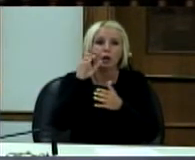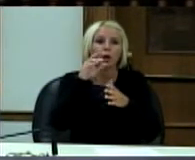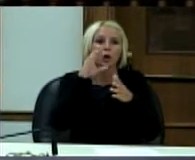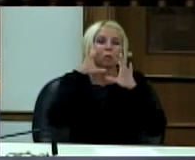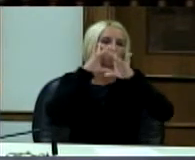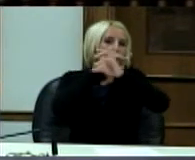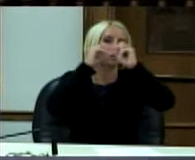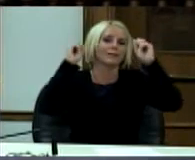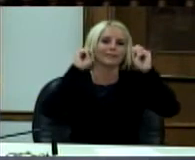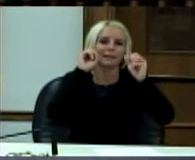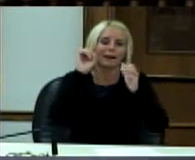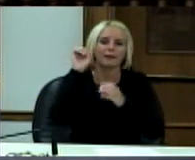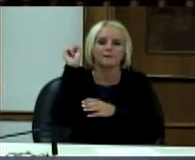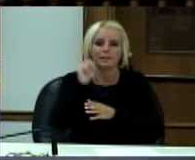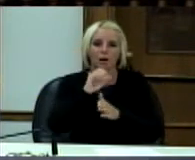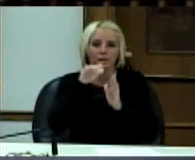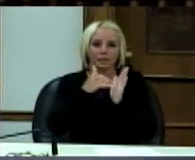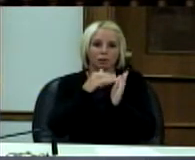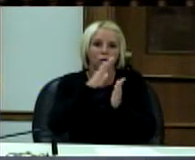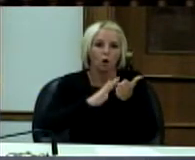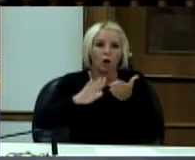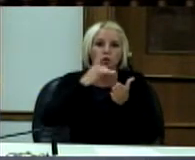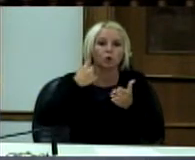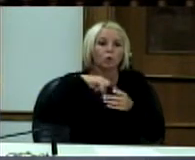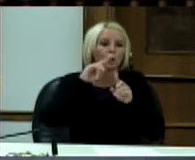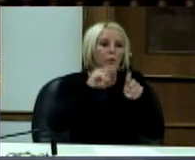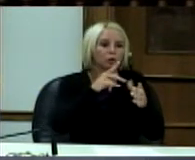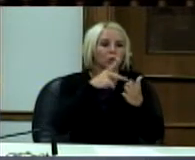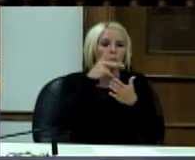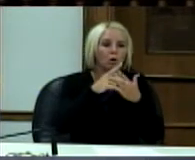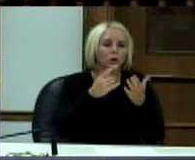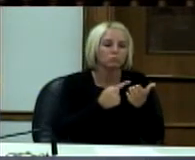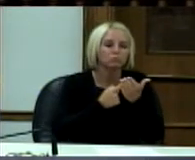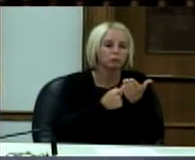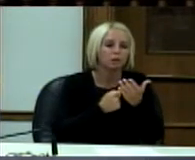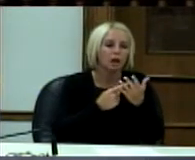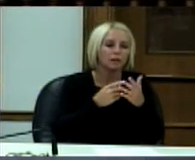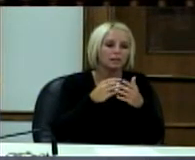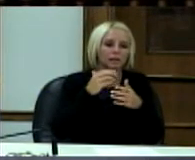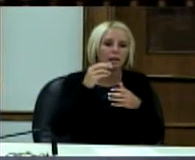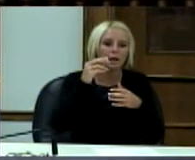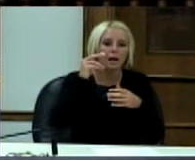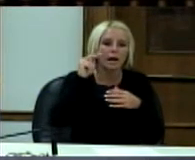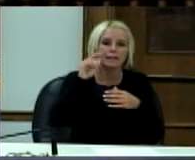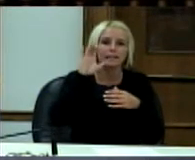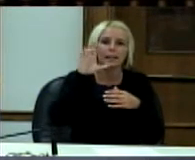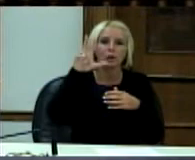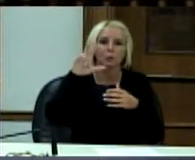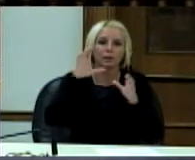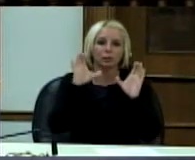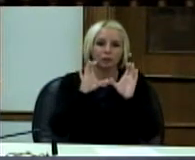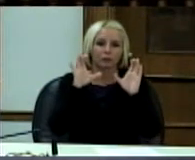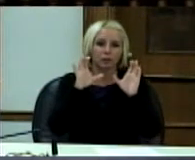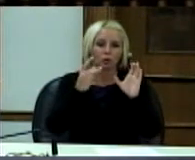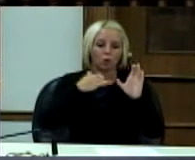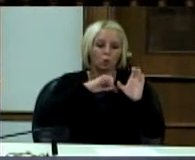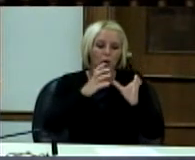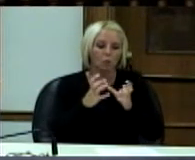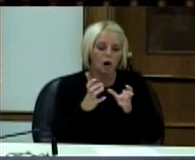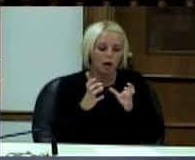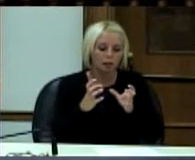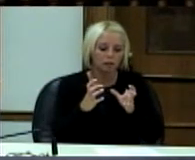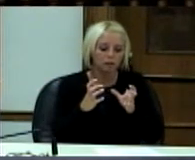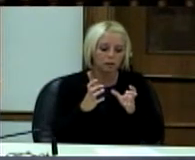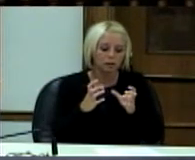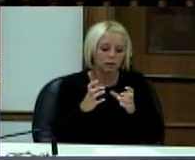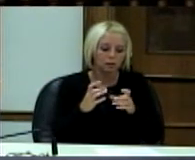South Central College. We went to a program to talk a little bit about the NC3 certifications. We would